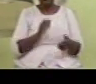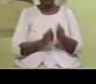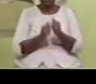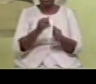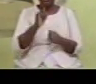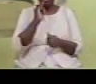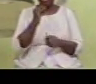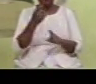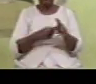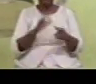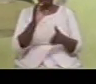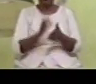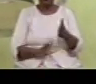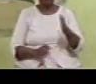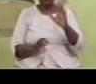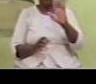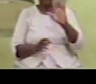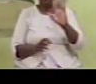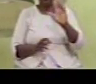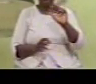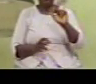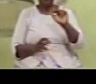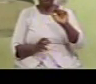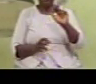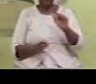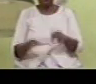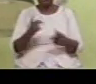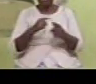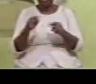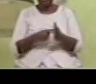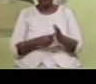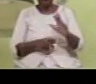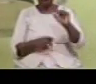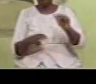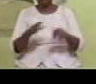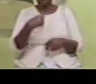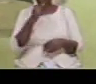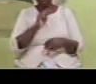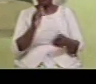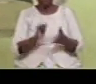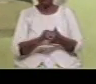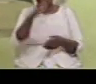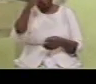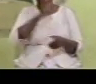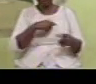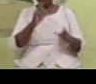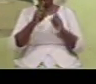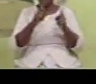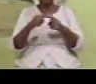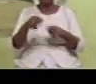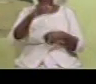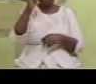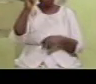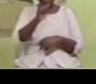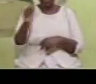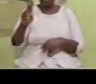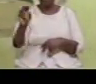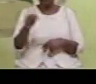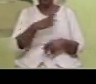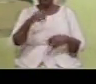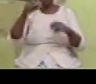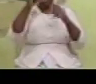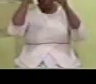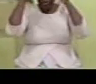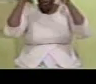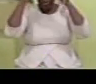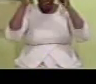chapter is introduced by the phrase, "The Lord spake unto Moses and Aaron," in Leviticus chapter 13, verse 1, and